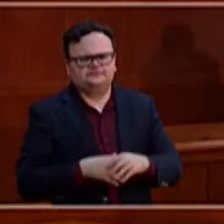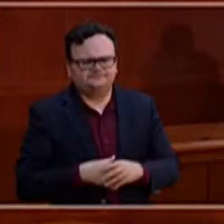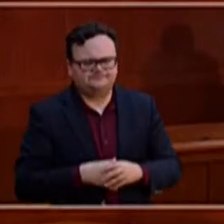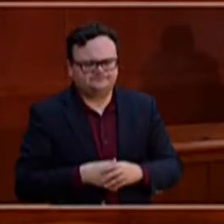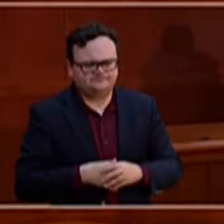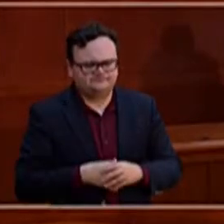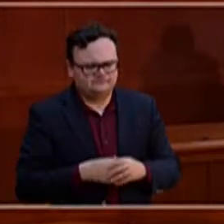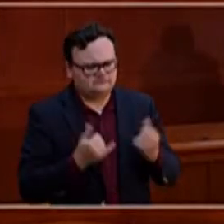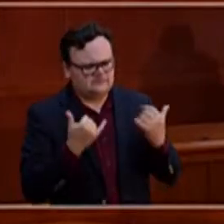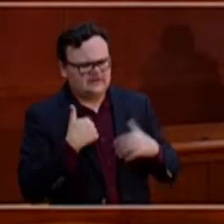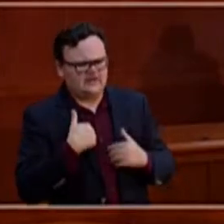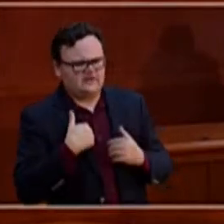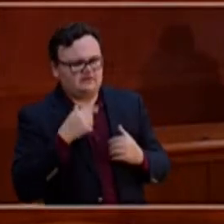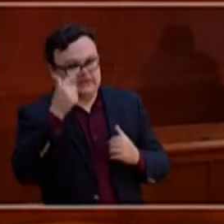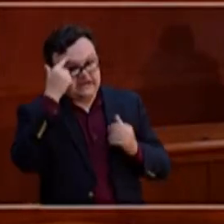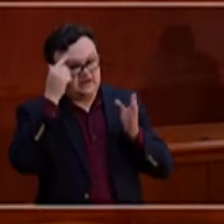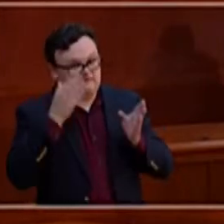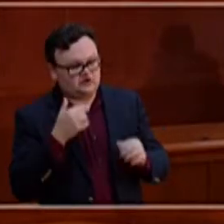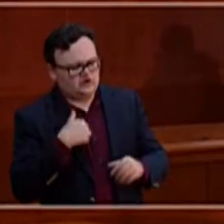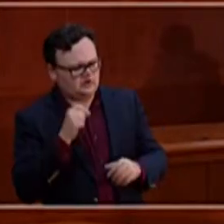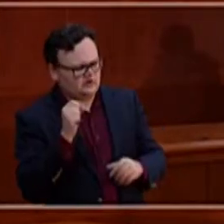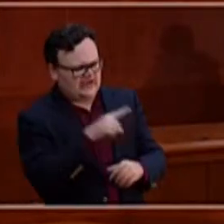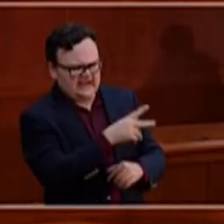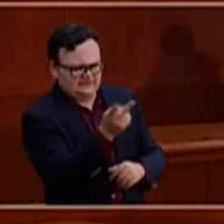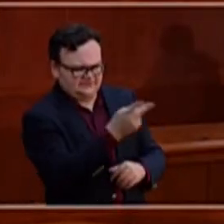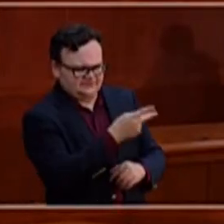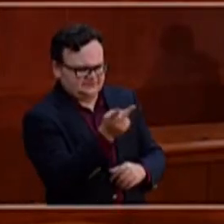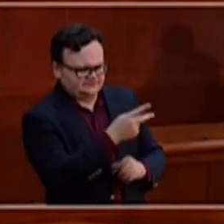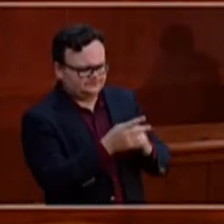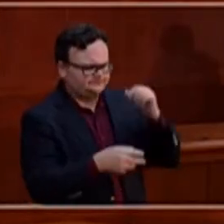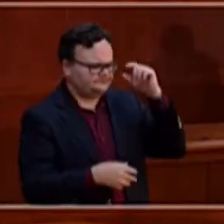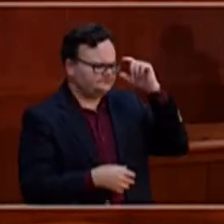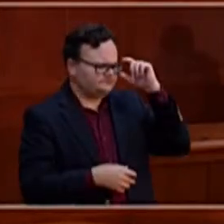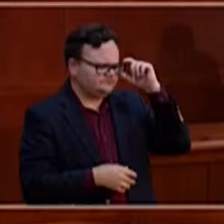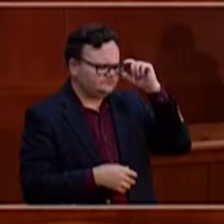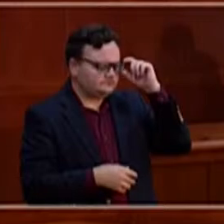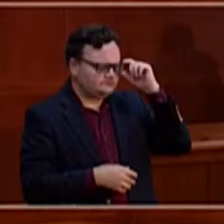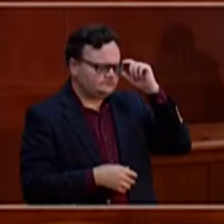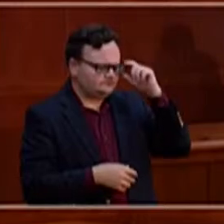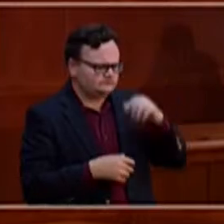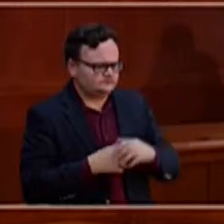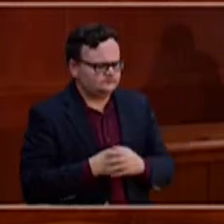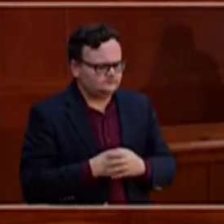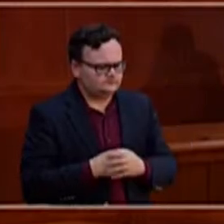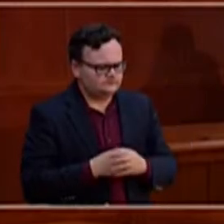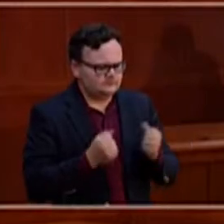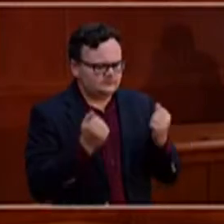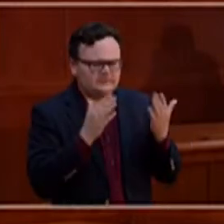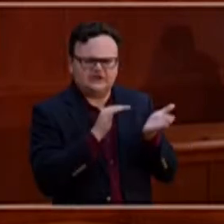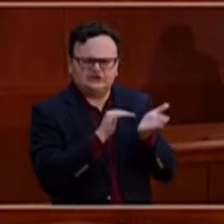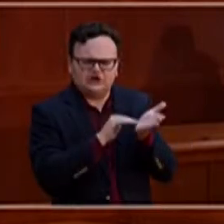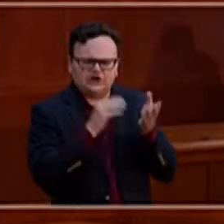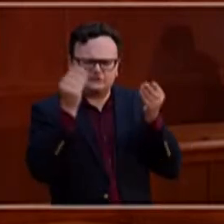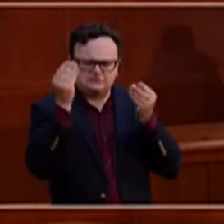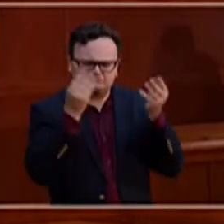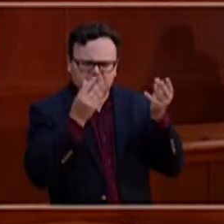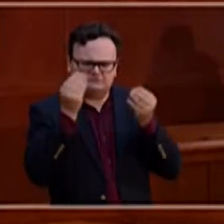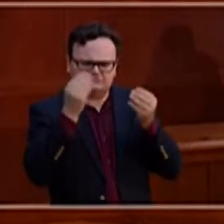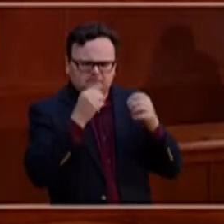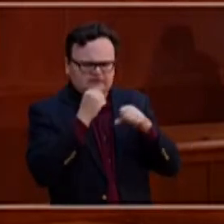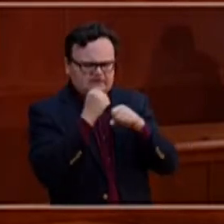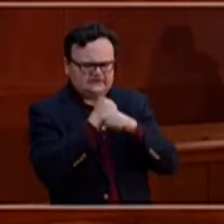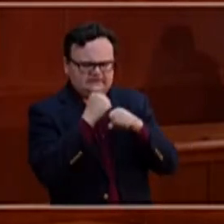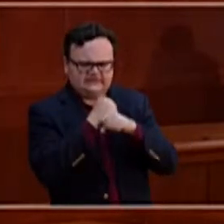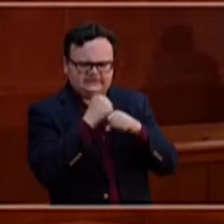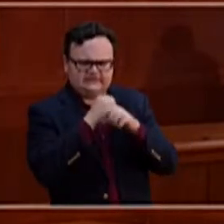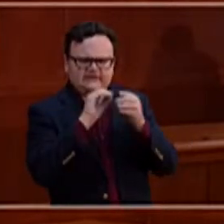of you want to weigh in. I had mentioned, and a lot of physicians have told me as well, and the statistics bear it out, about